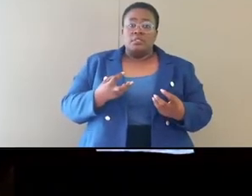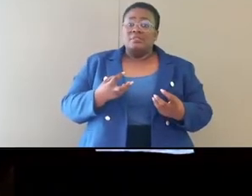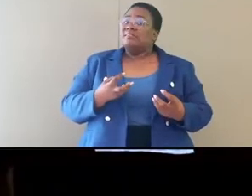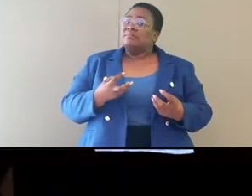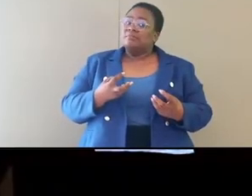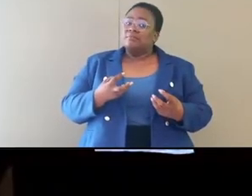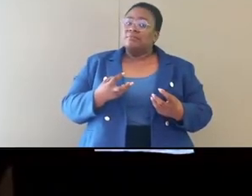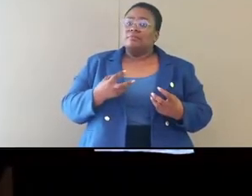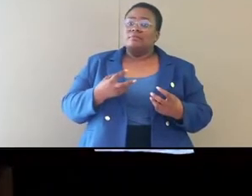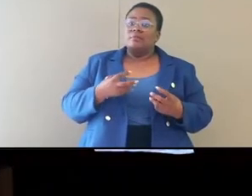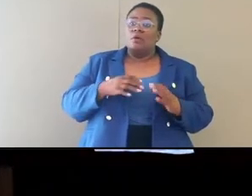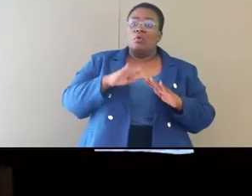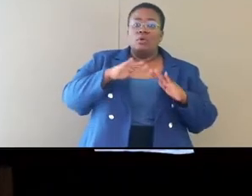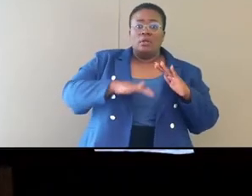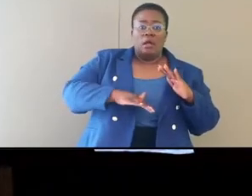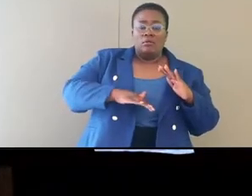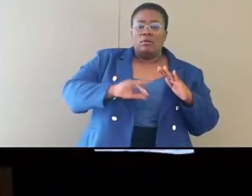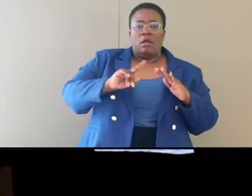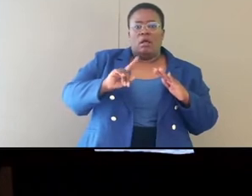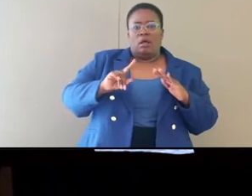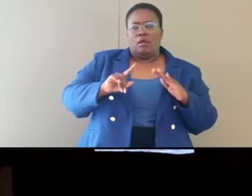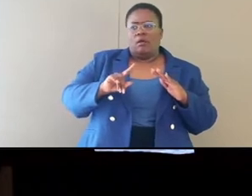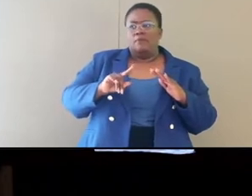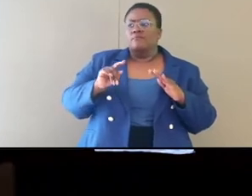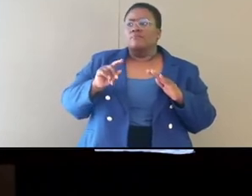There was some clawback in employment,